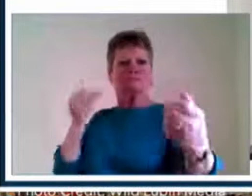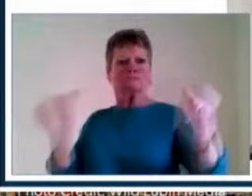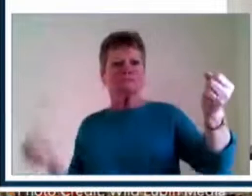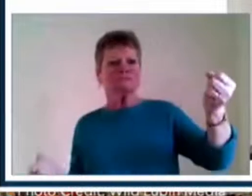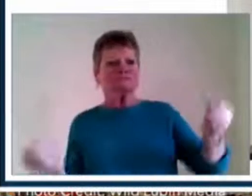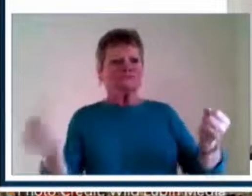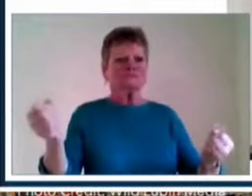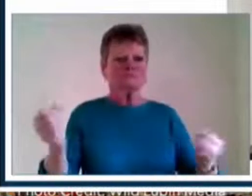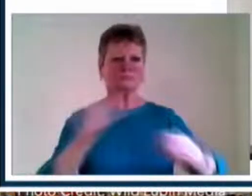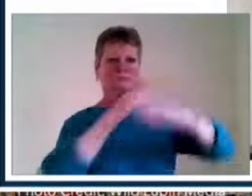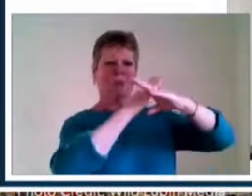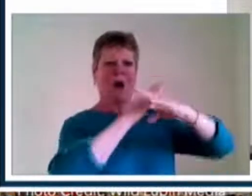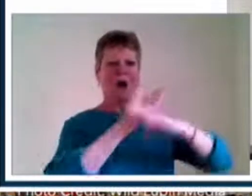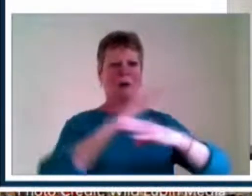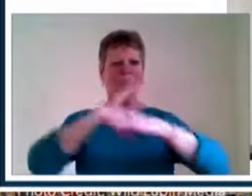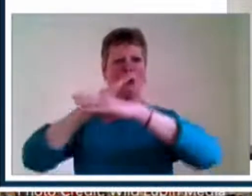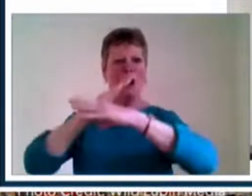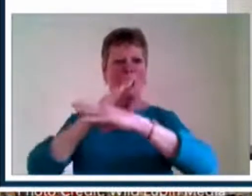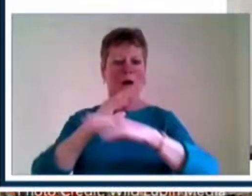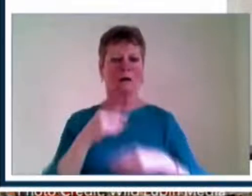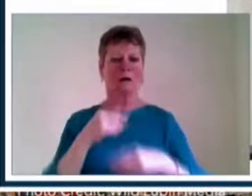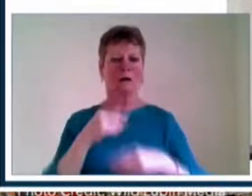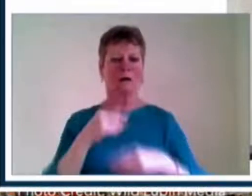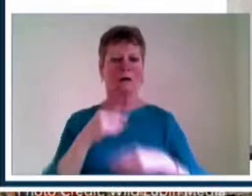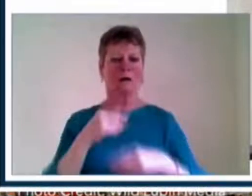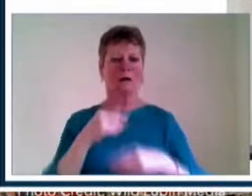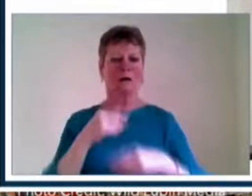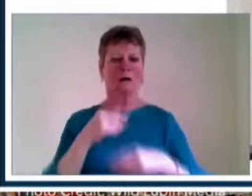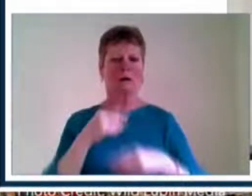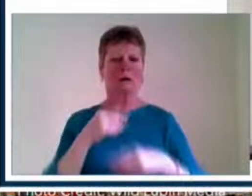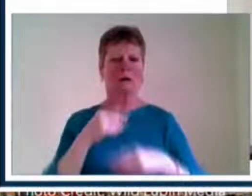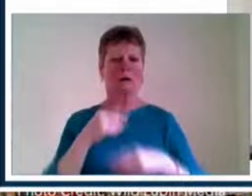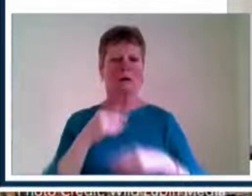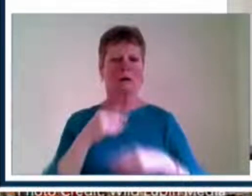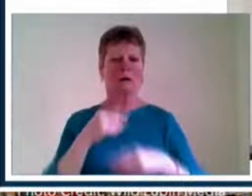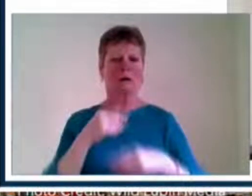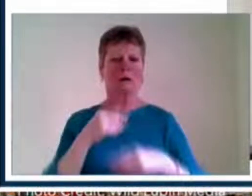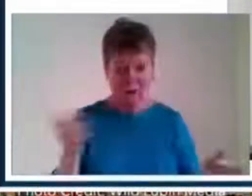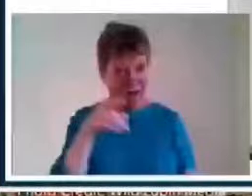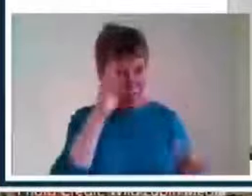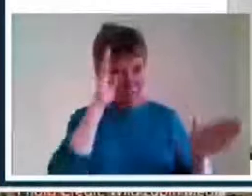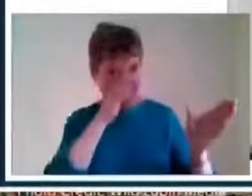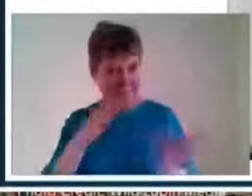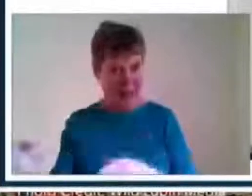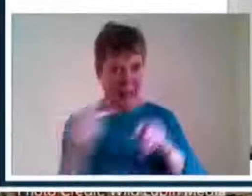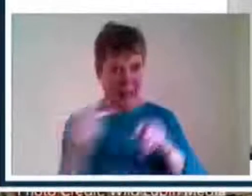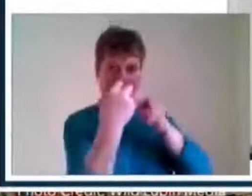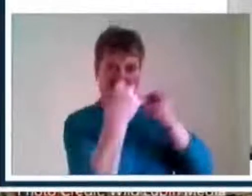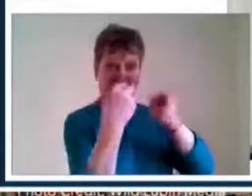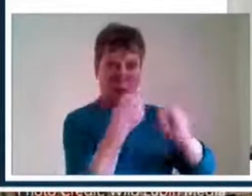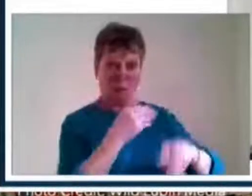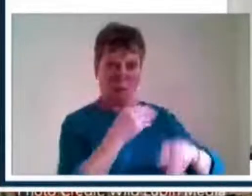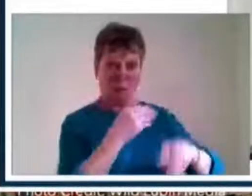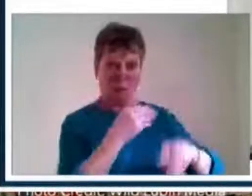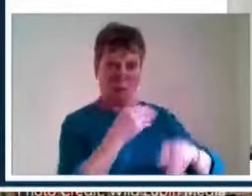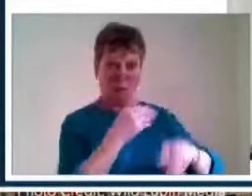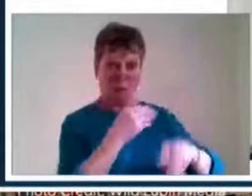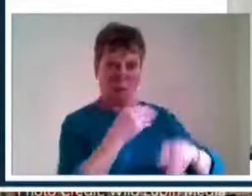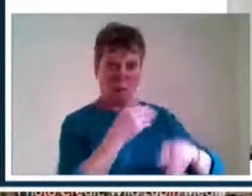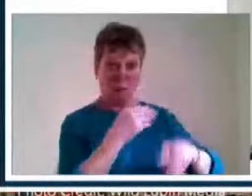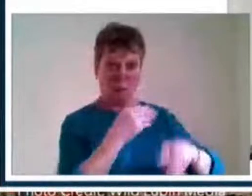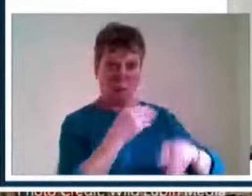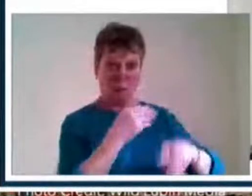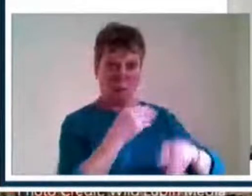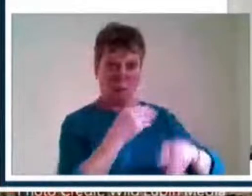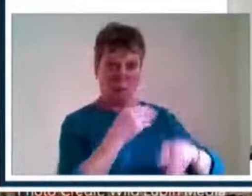weekend. My message to anyone planning on blockade a highway, don't do it. Just don't do